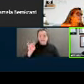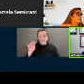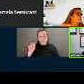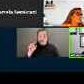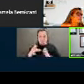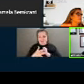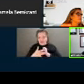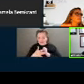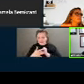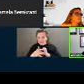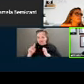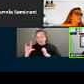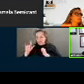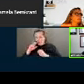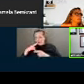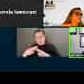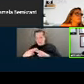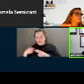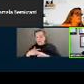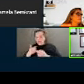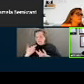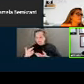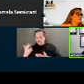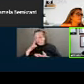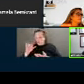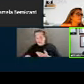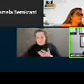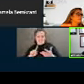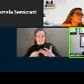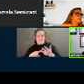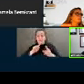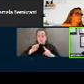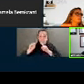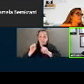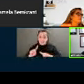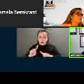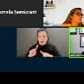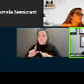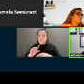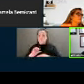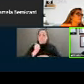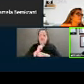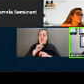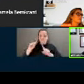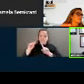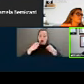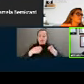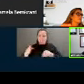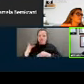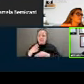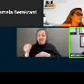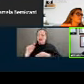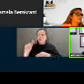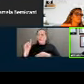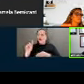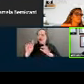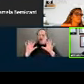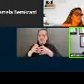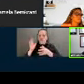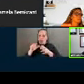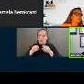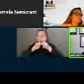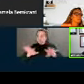available. In respond, it's implementing a response plan and establishing a reunification location. And finally,